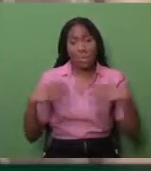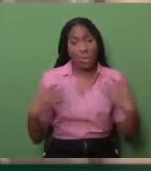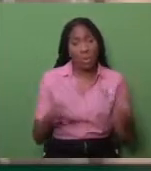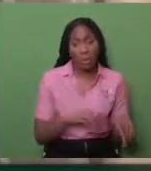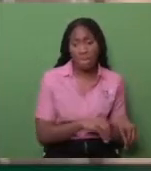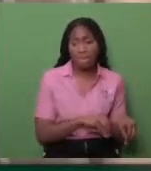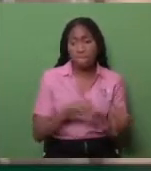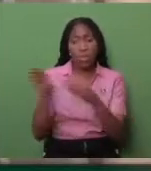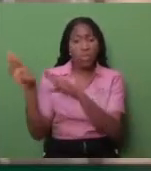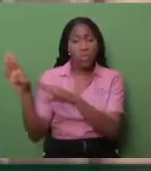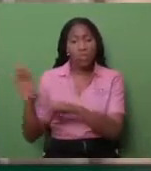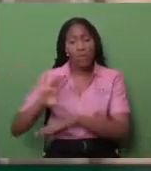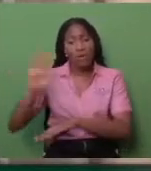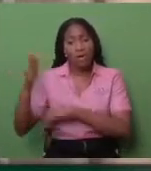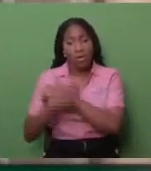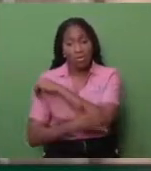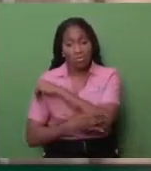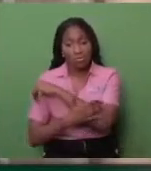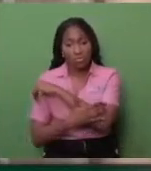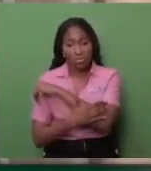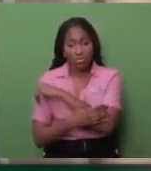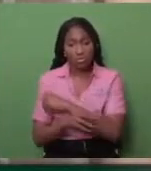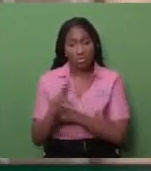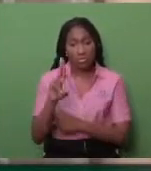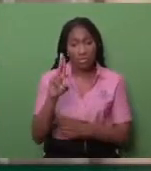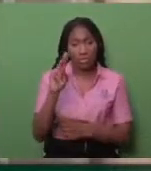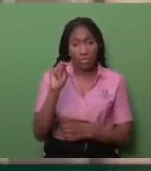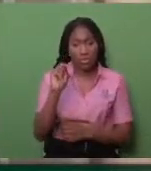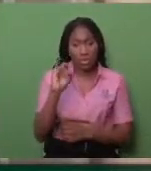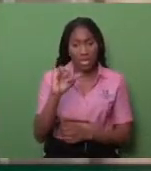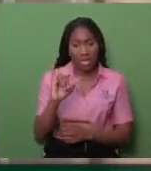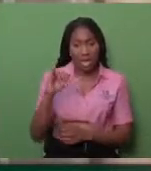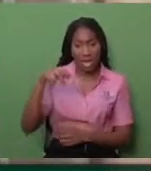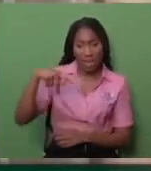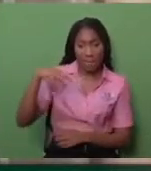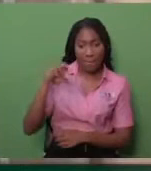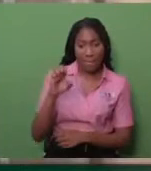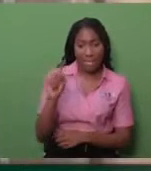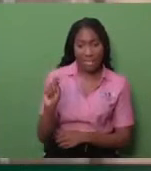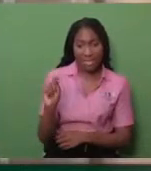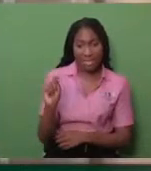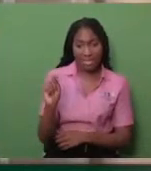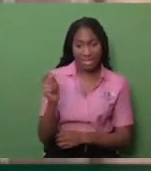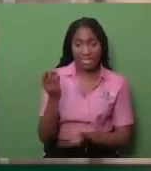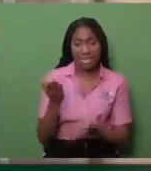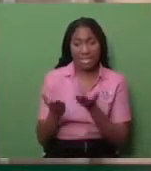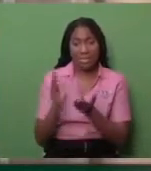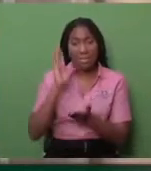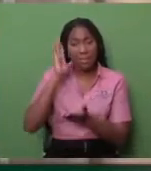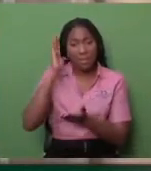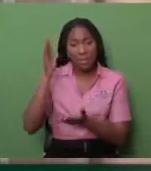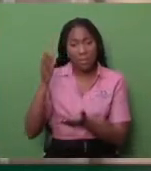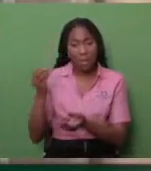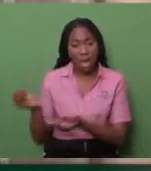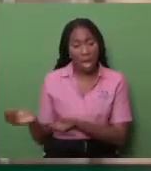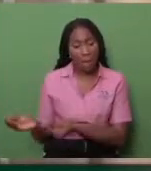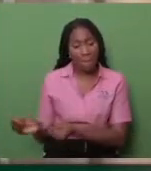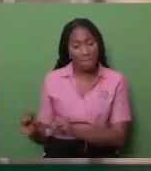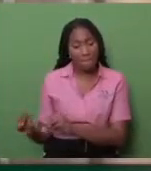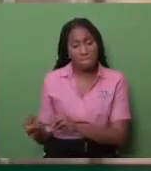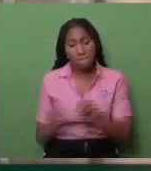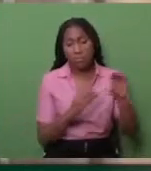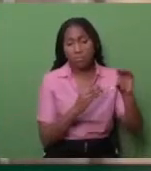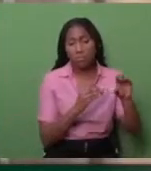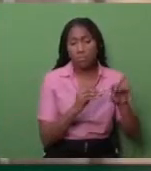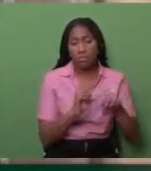even Unipet is reported to be taking their money out to invest in Ghana. Investors are taking their money out